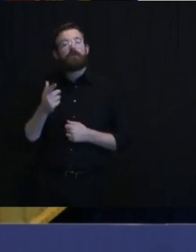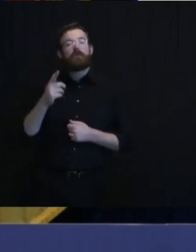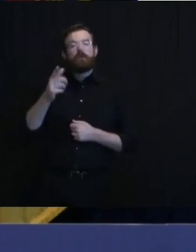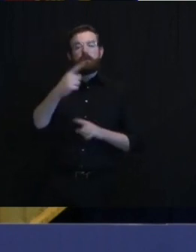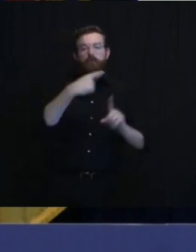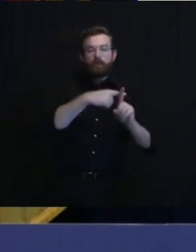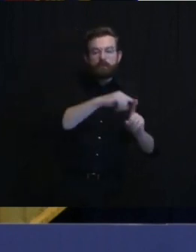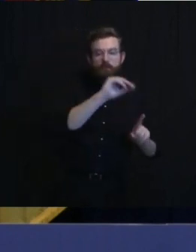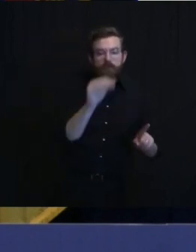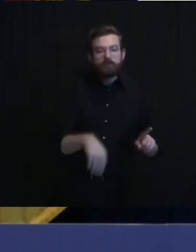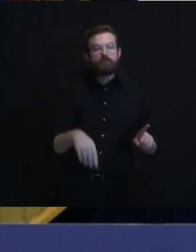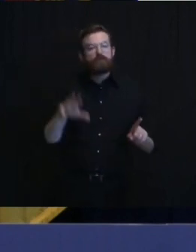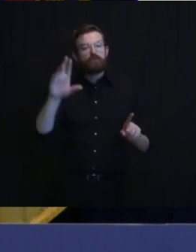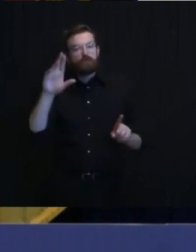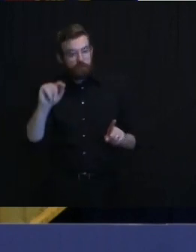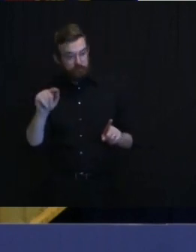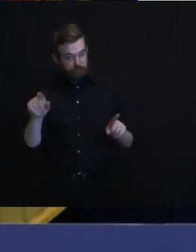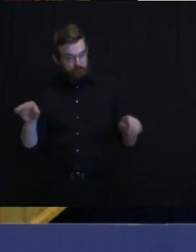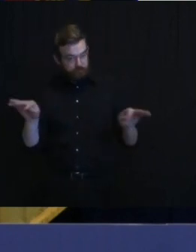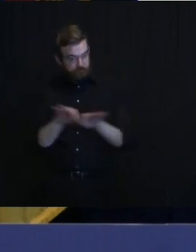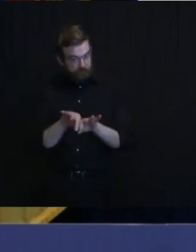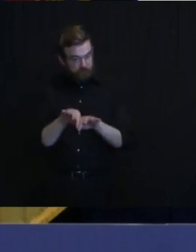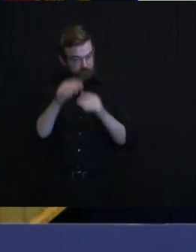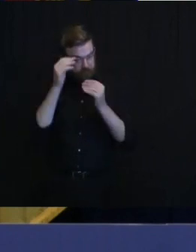tested and the meaningfulness of